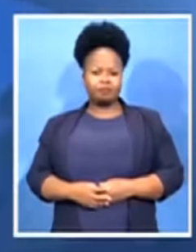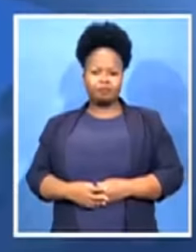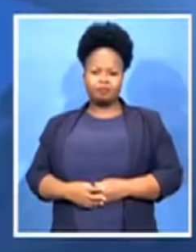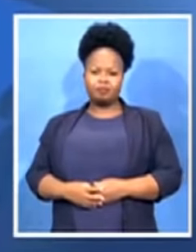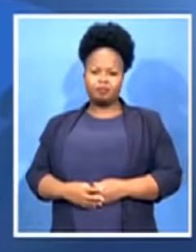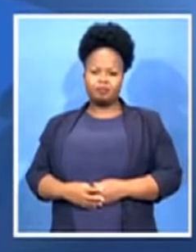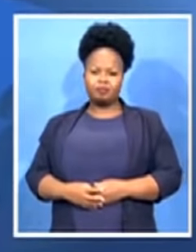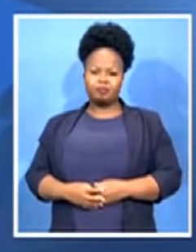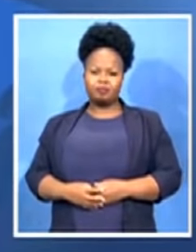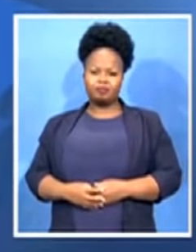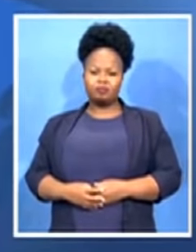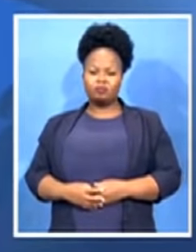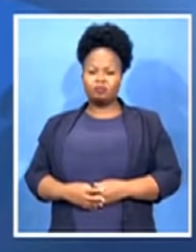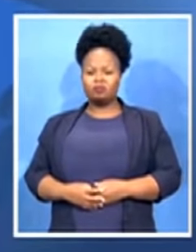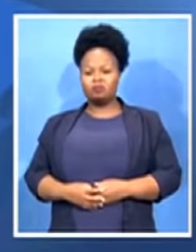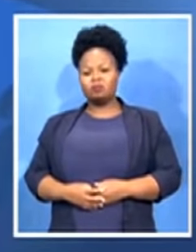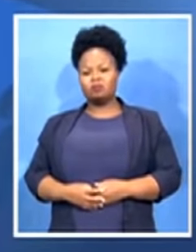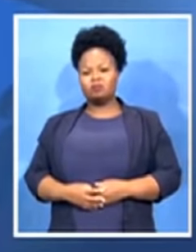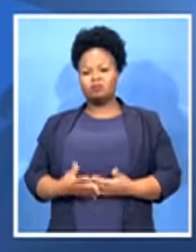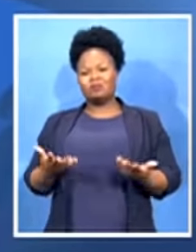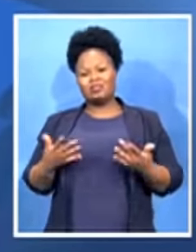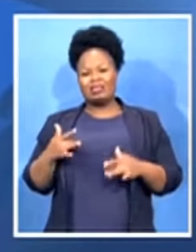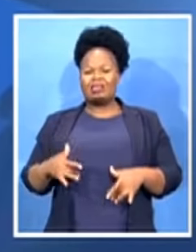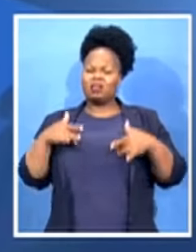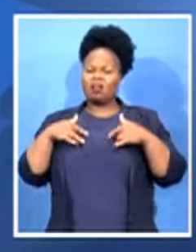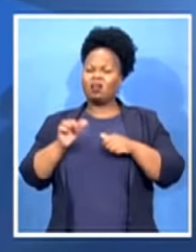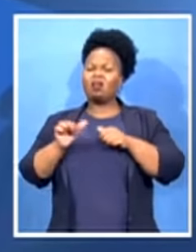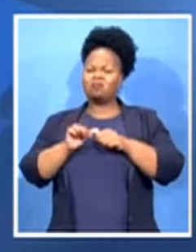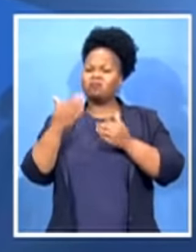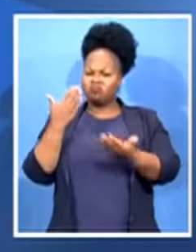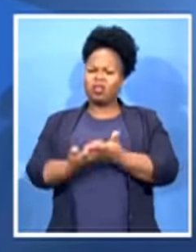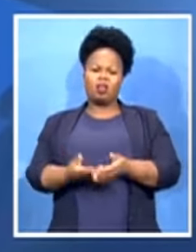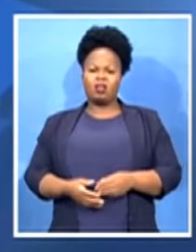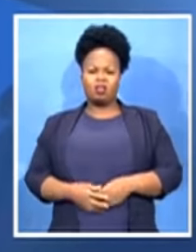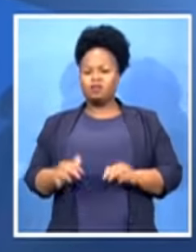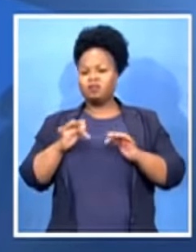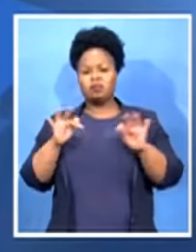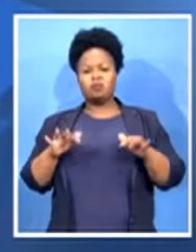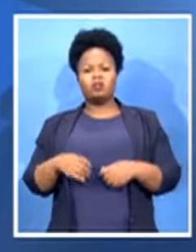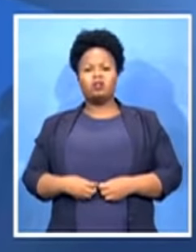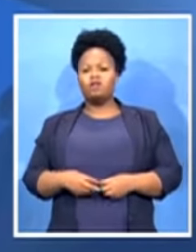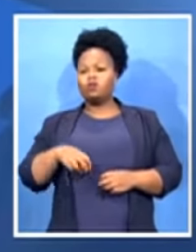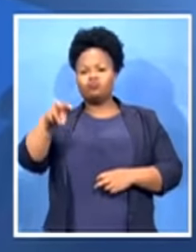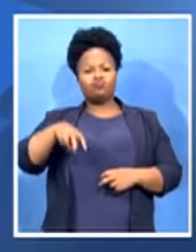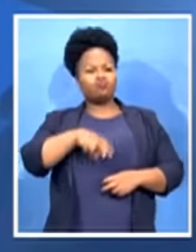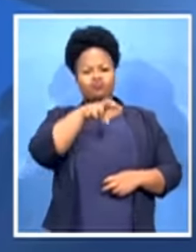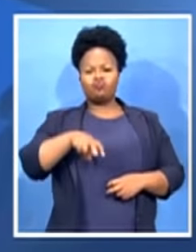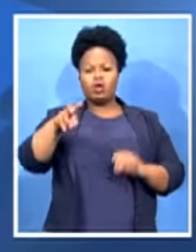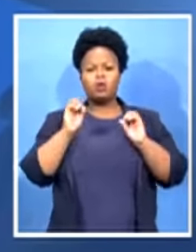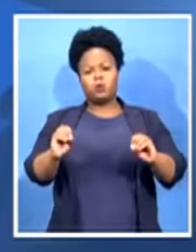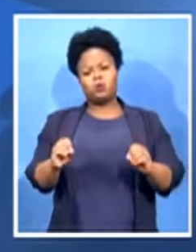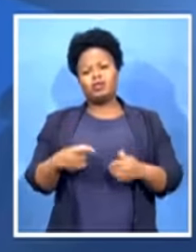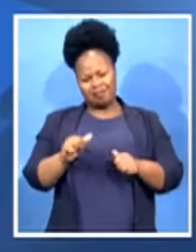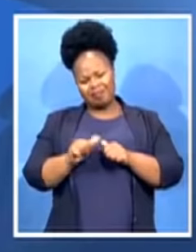It would make life a little bit better if people were not more as mobile as they are. However, the president,